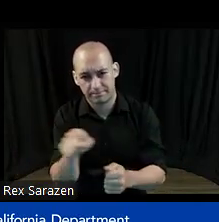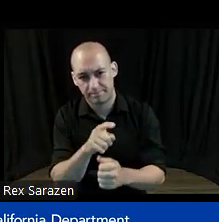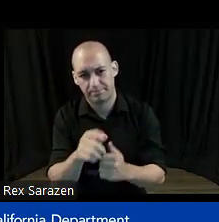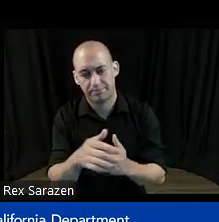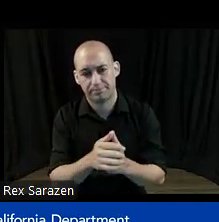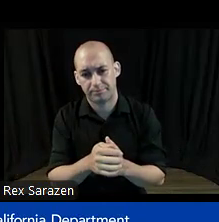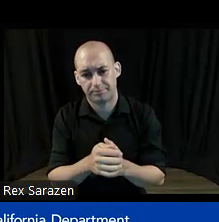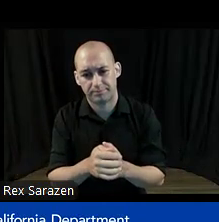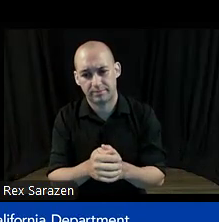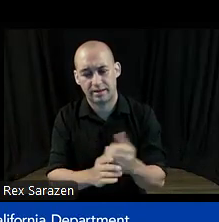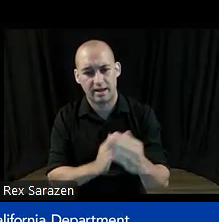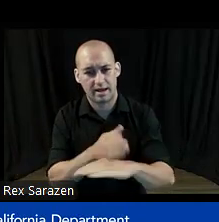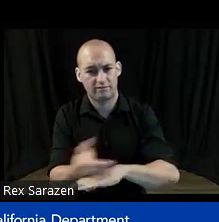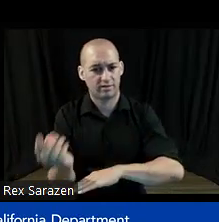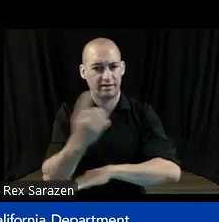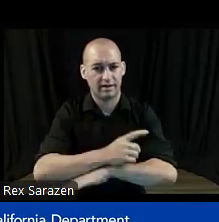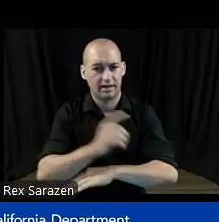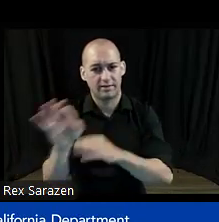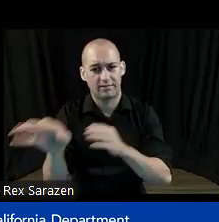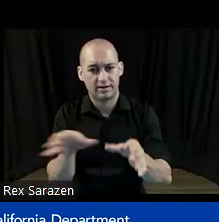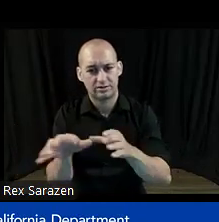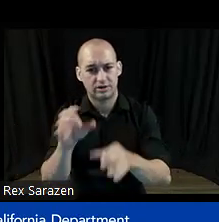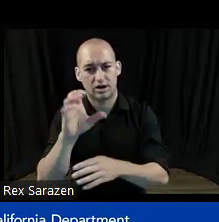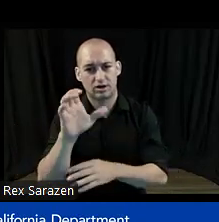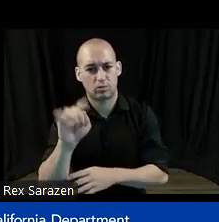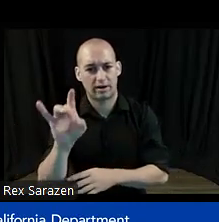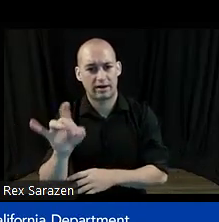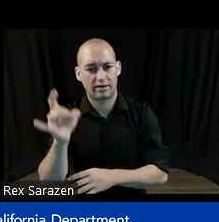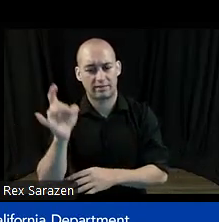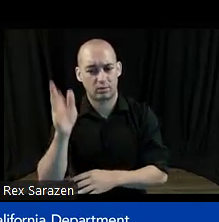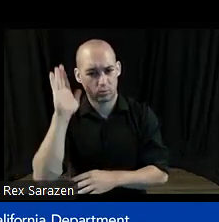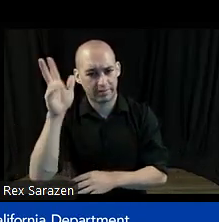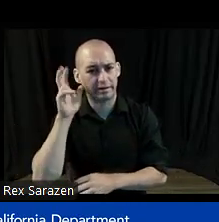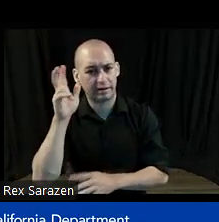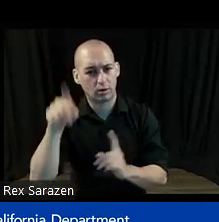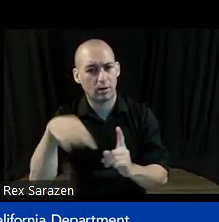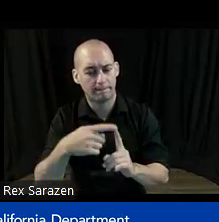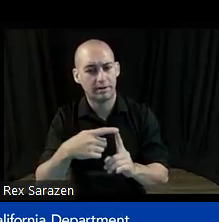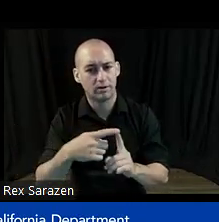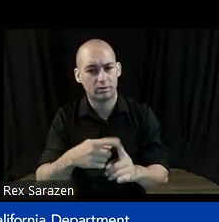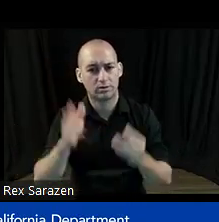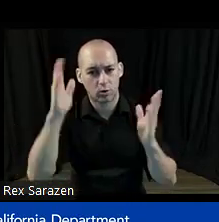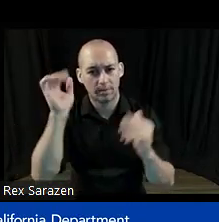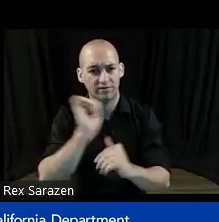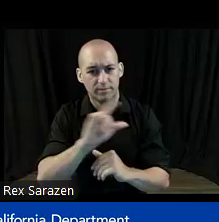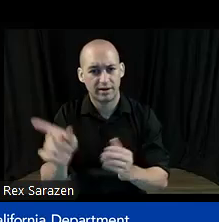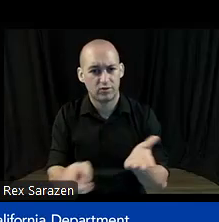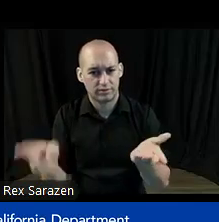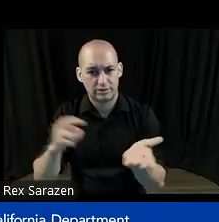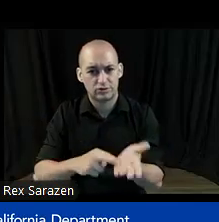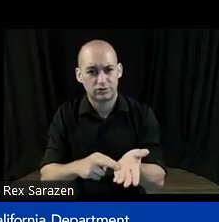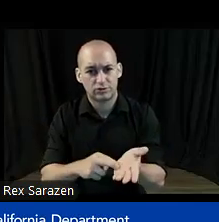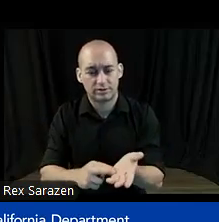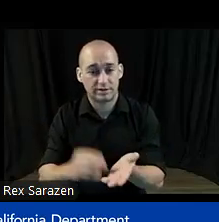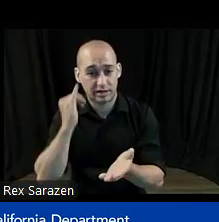after the day of action on October 8th, which you'll hear more about in the agenda. I hope everyone here has registered. If you haven't, please do.